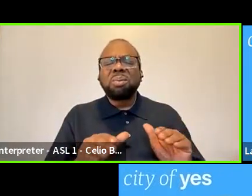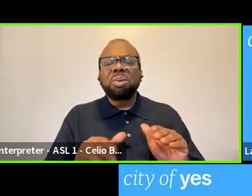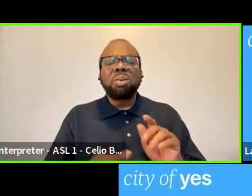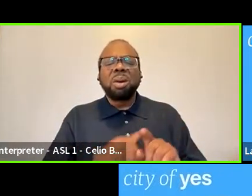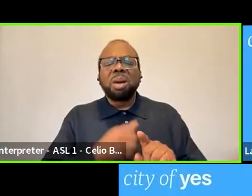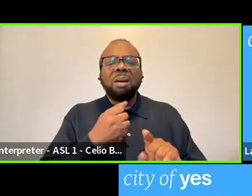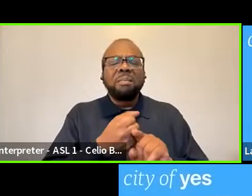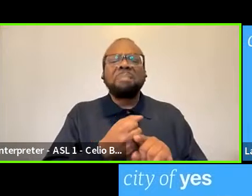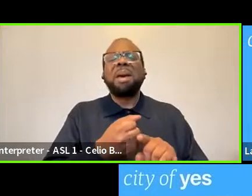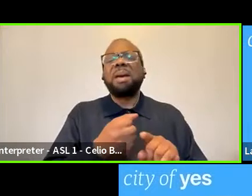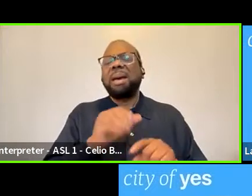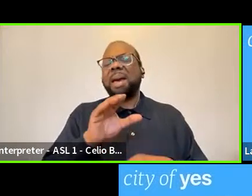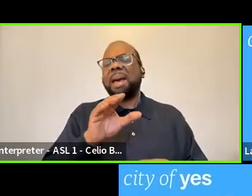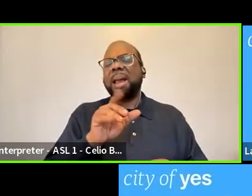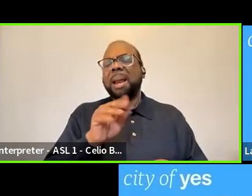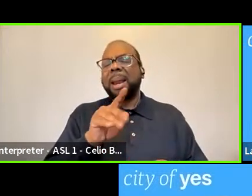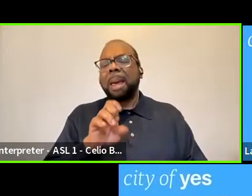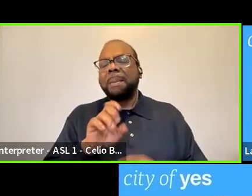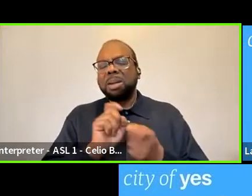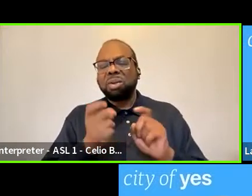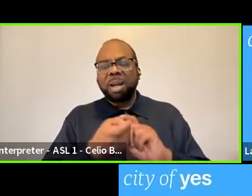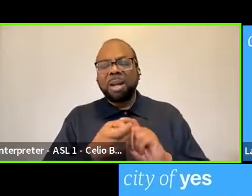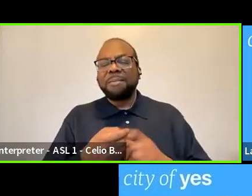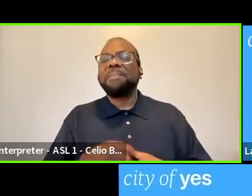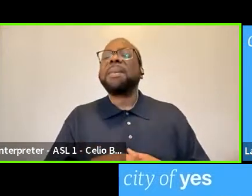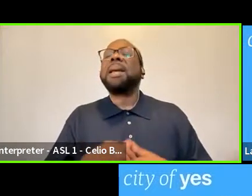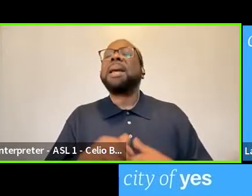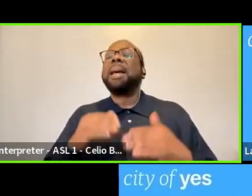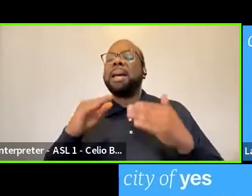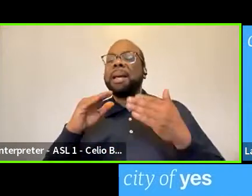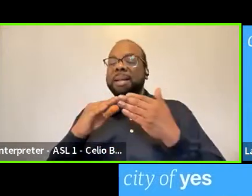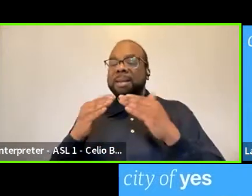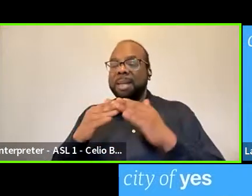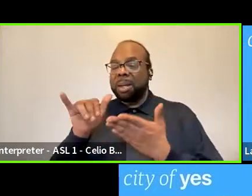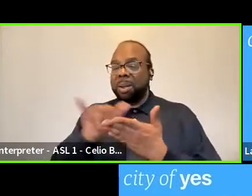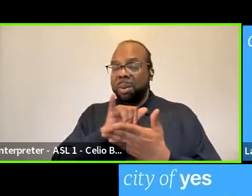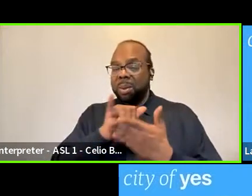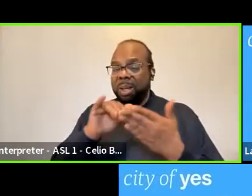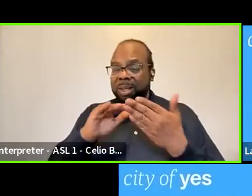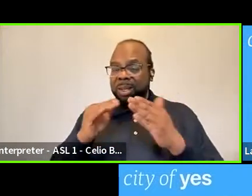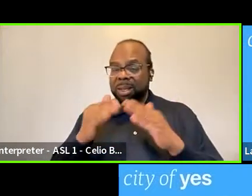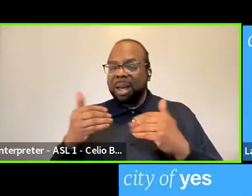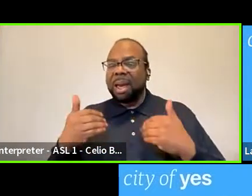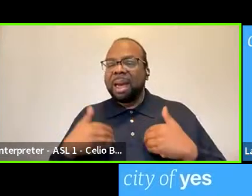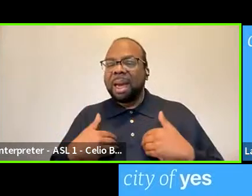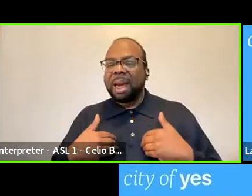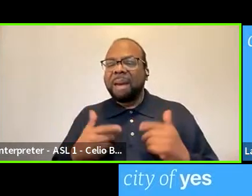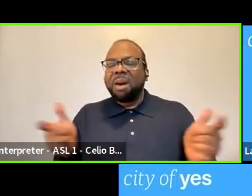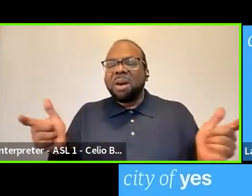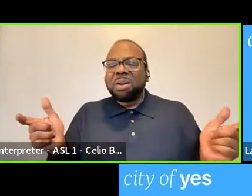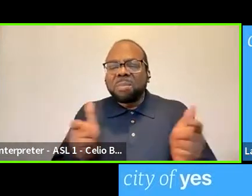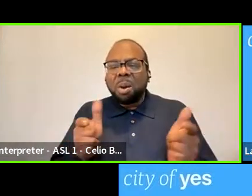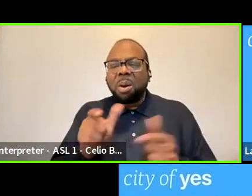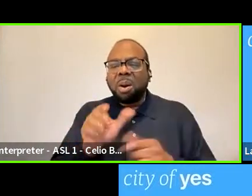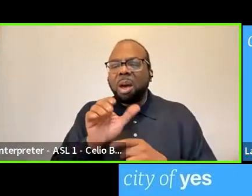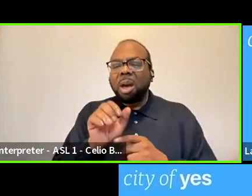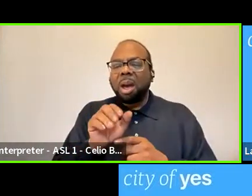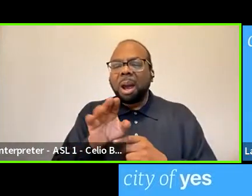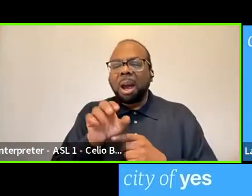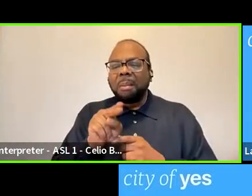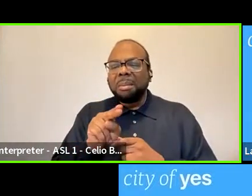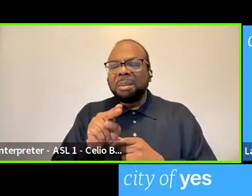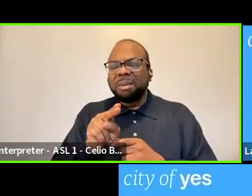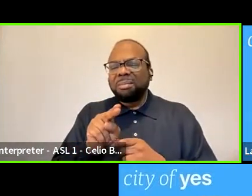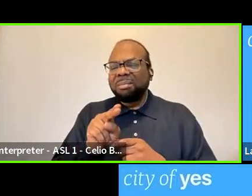Yes, thank you for this question. So cities, New York City especially, have radically smaller carbon footprints per capita